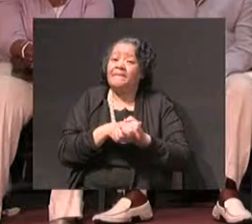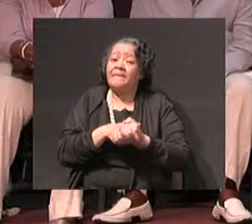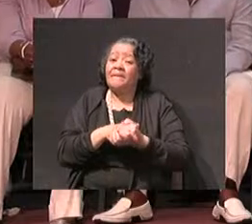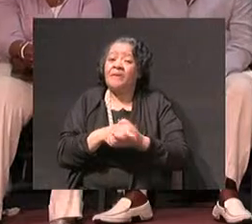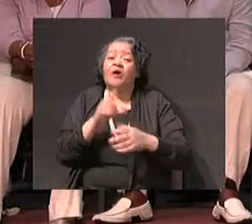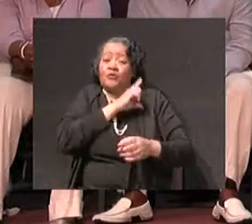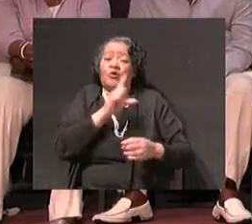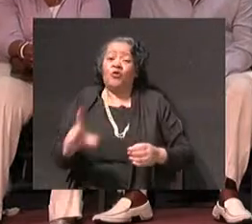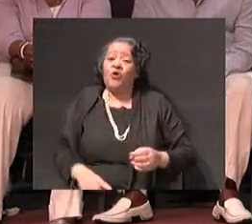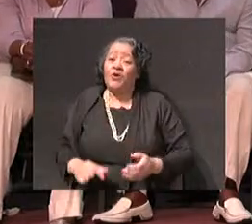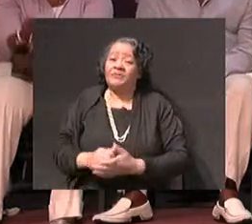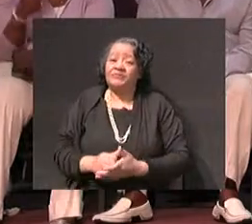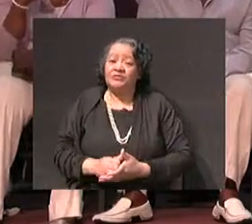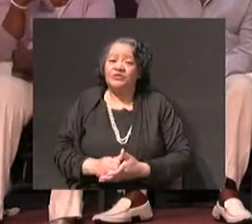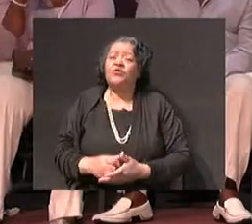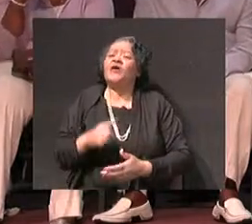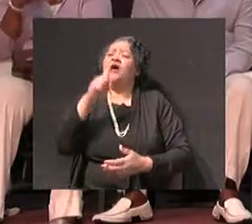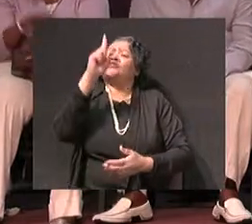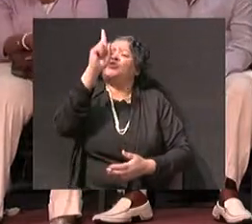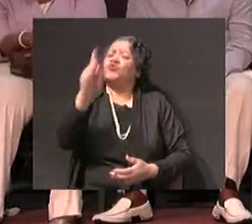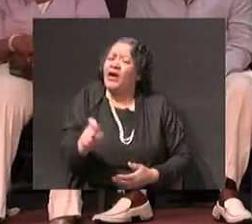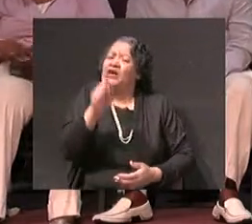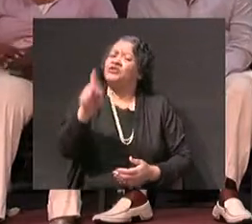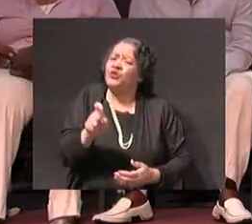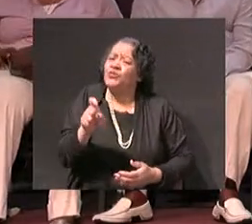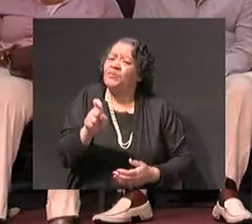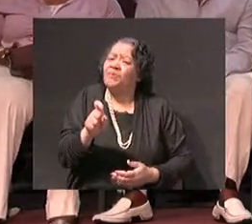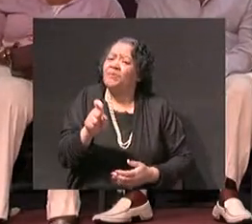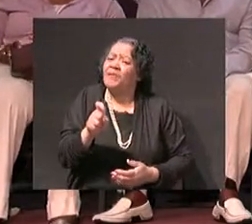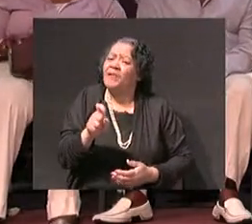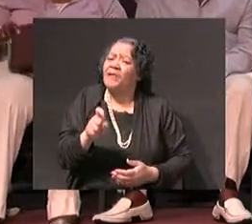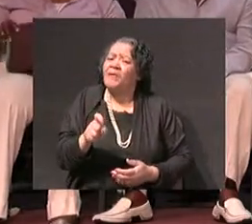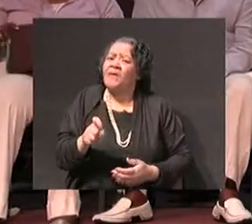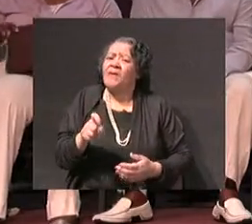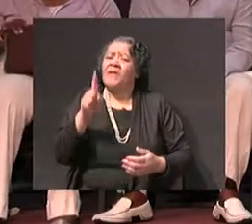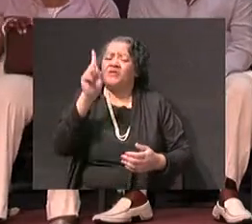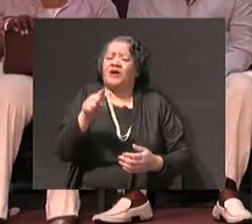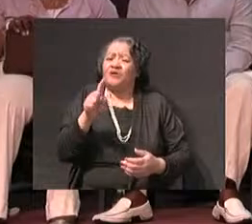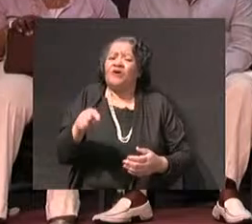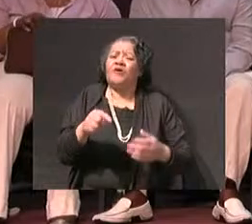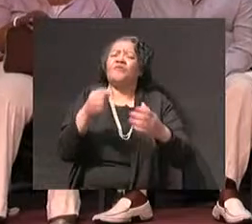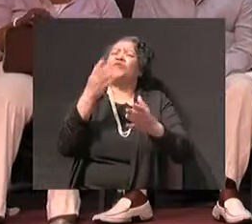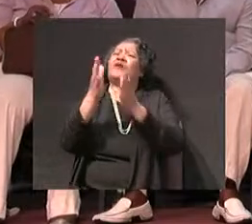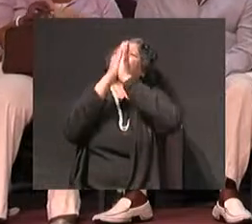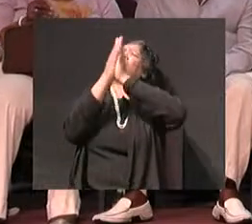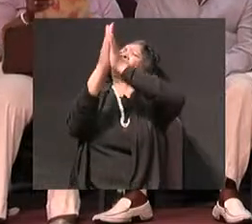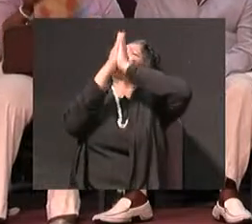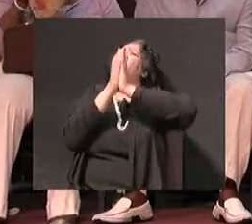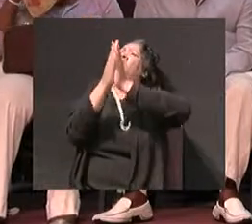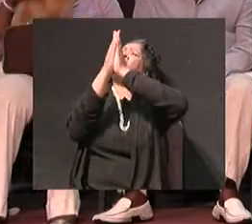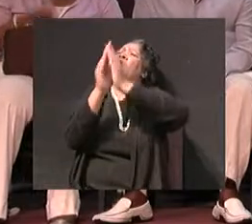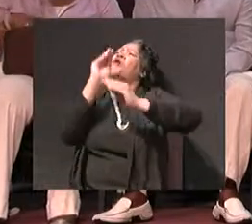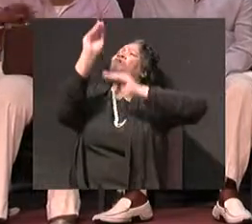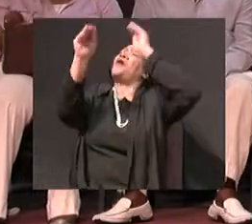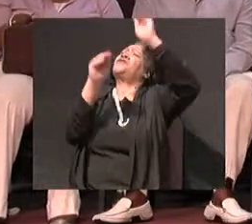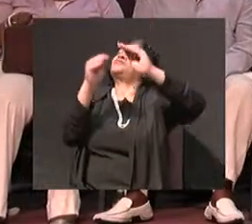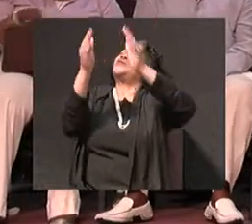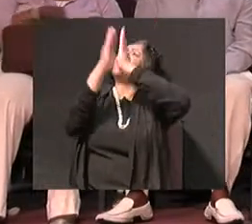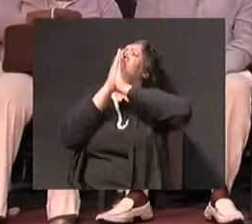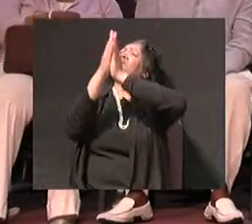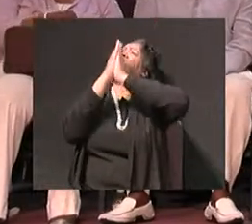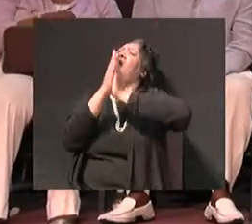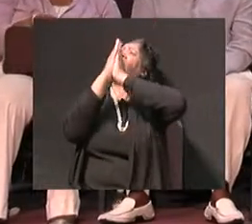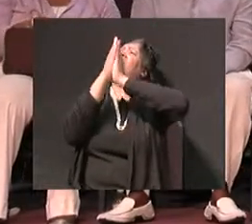the Lord, you got to call on him. You got to ask